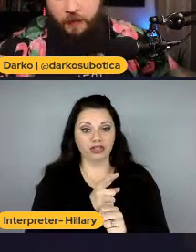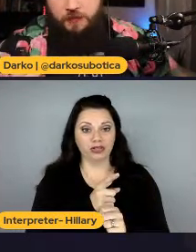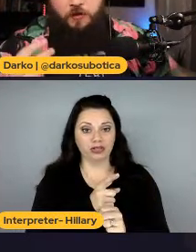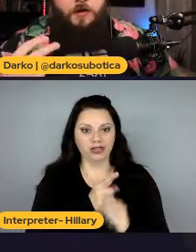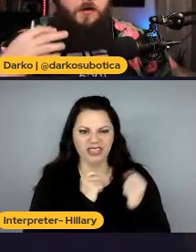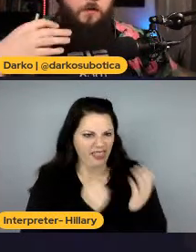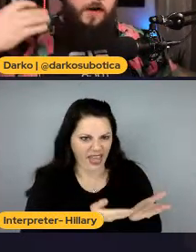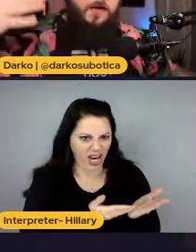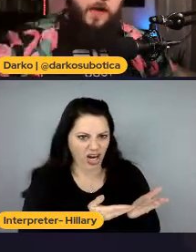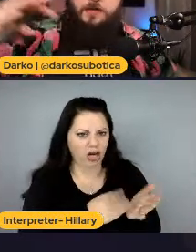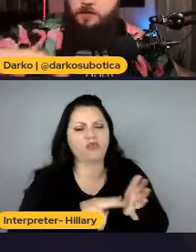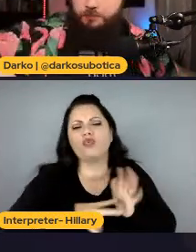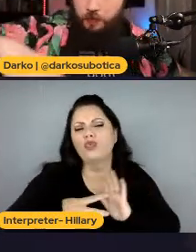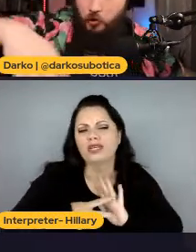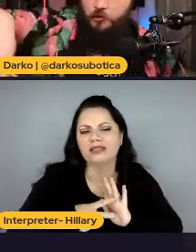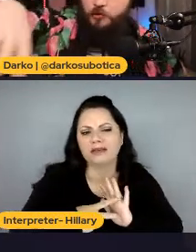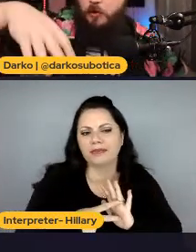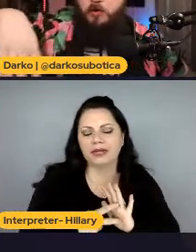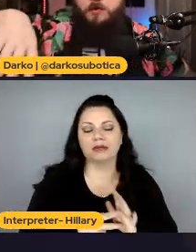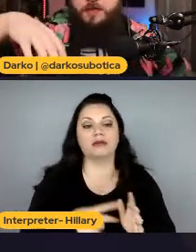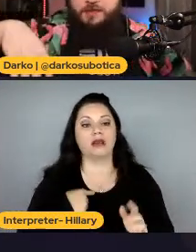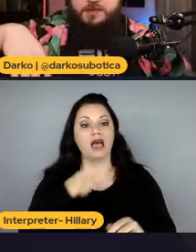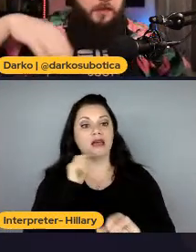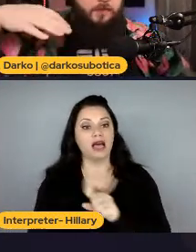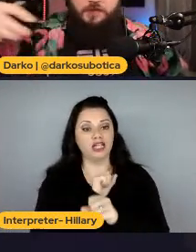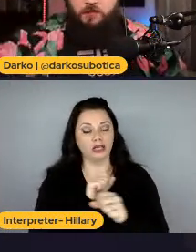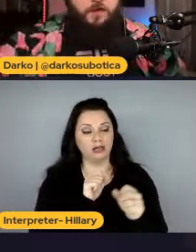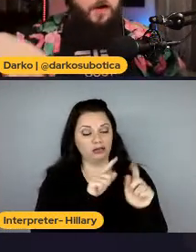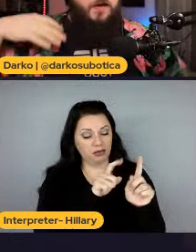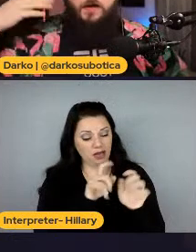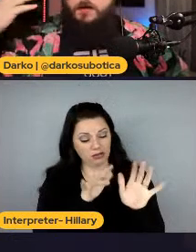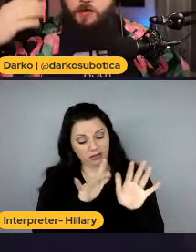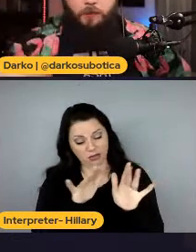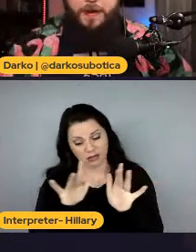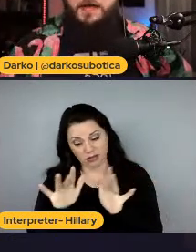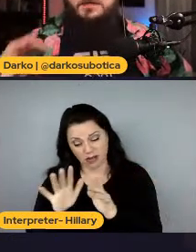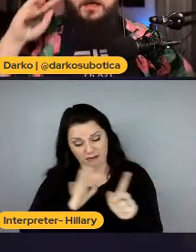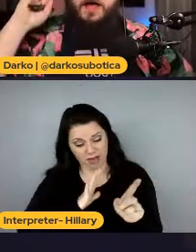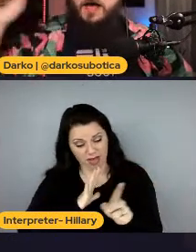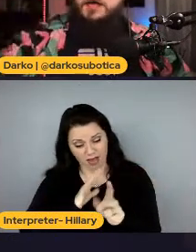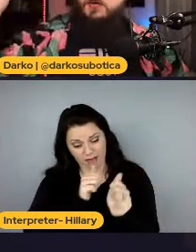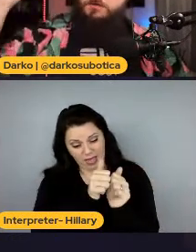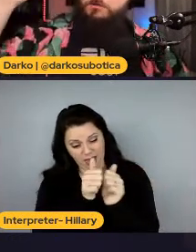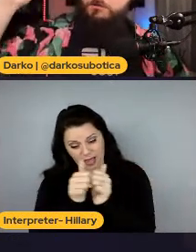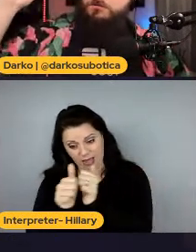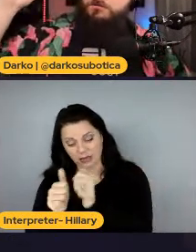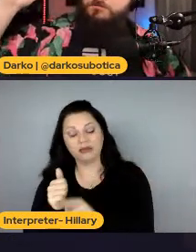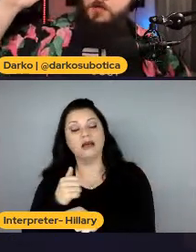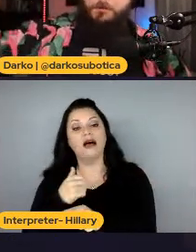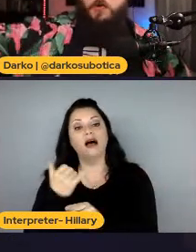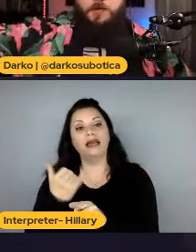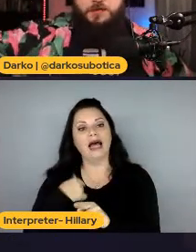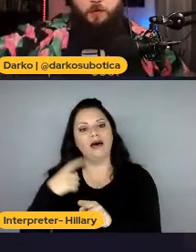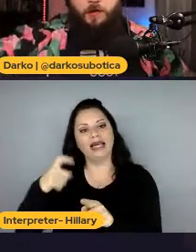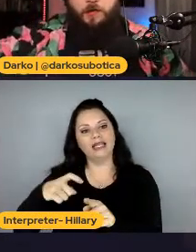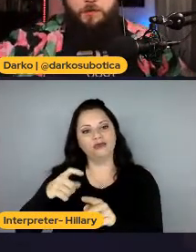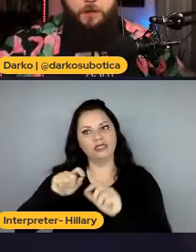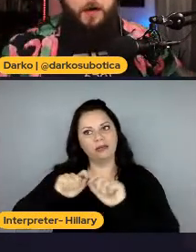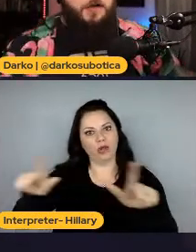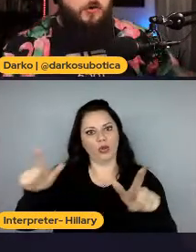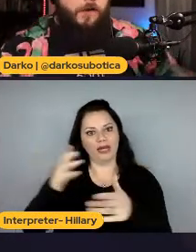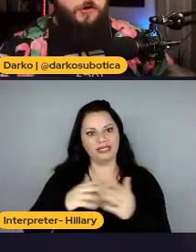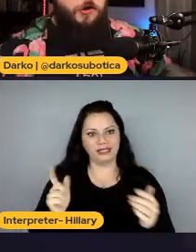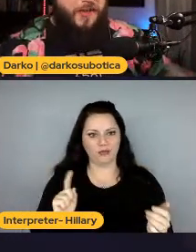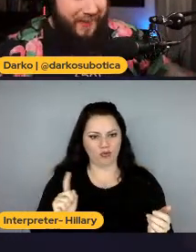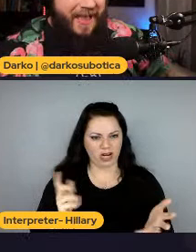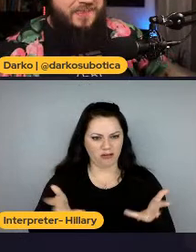that mean? So when I actually go through all the tests and it's all fine and they all pass, I need to deploy this somewhere, right? And